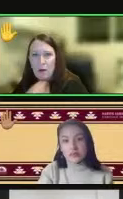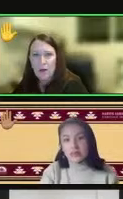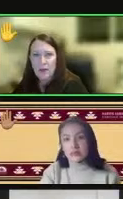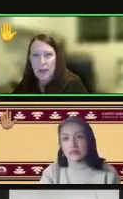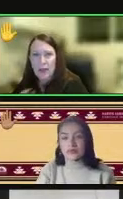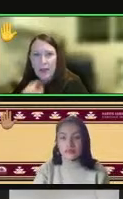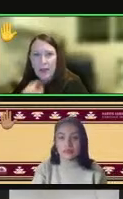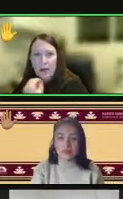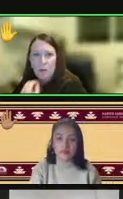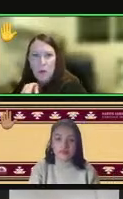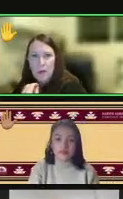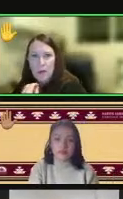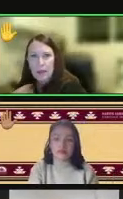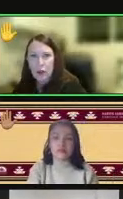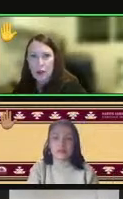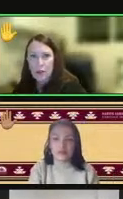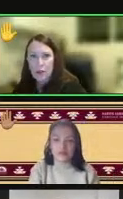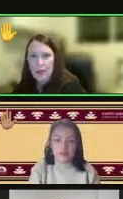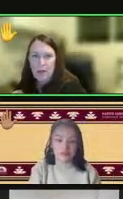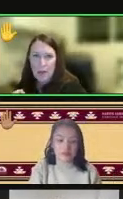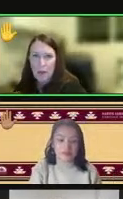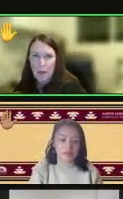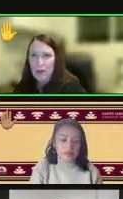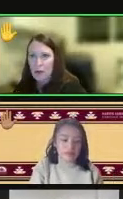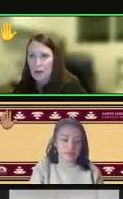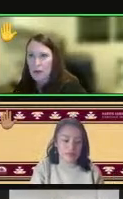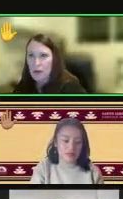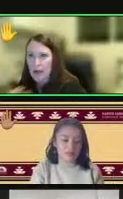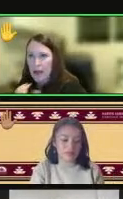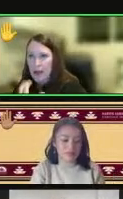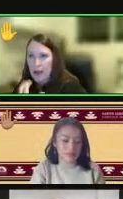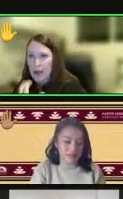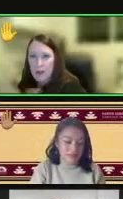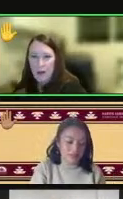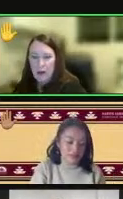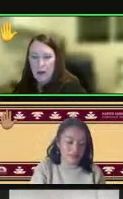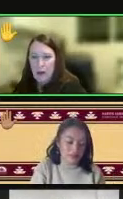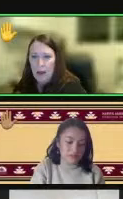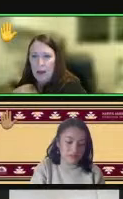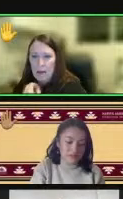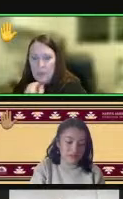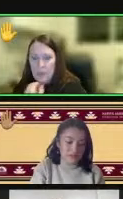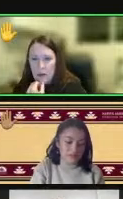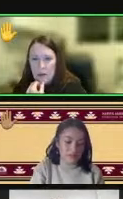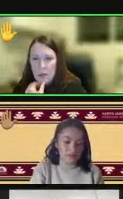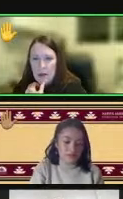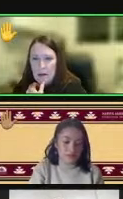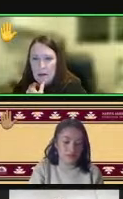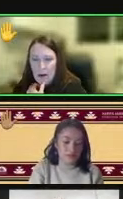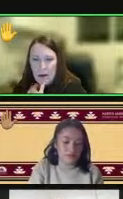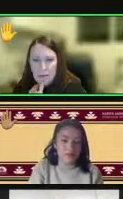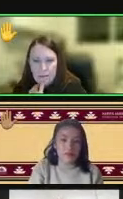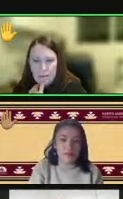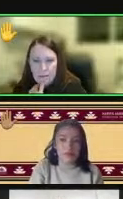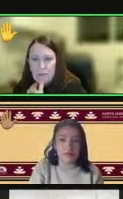don't understand, and we want to be learners and be willing to learn and you know, just be